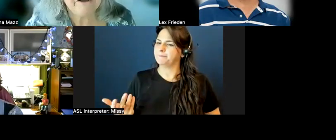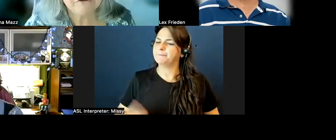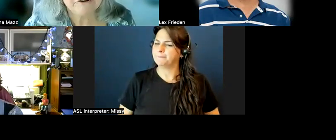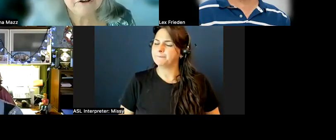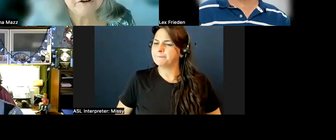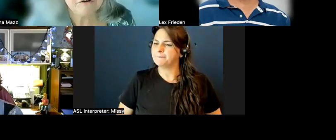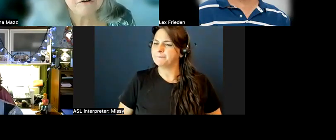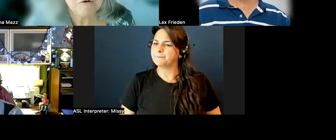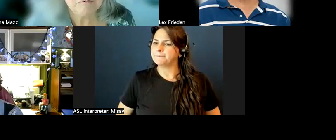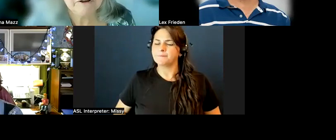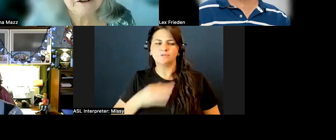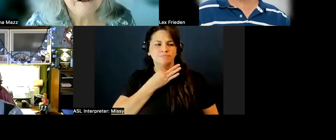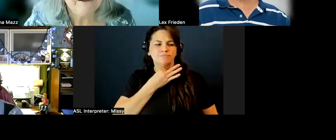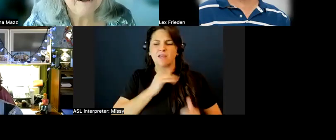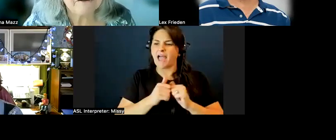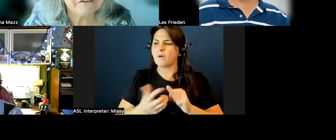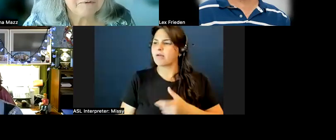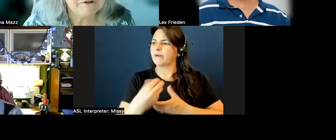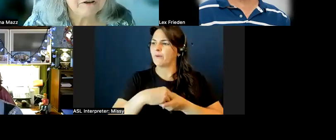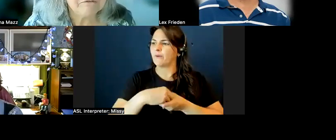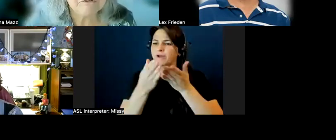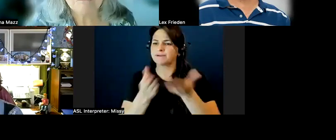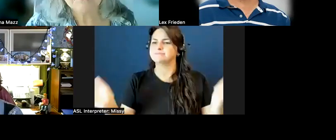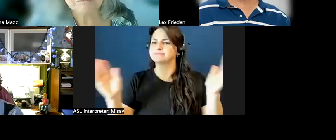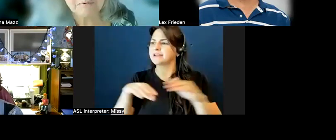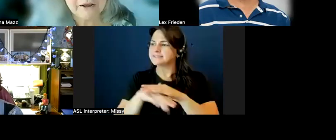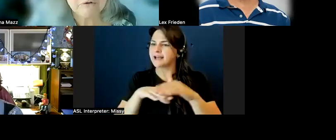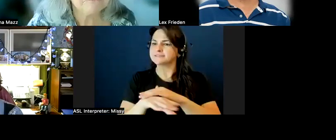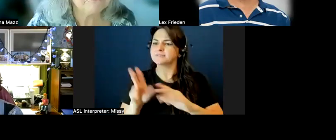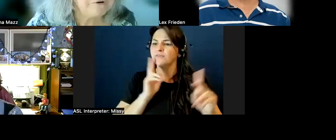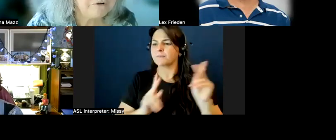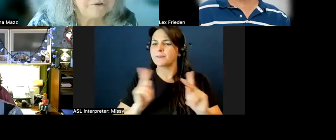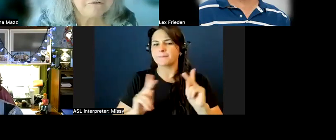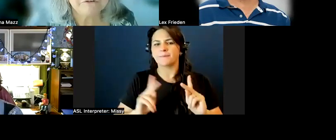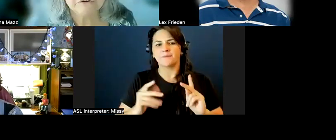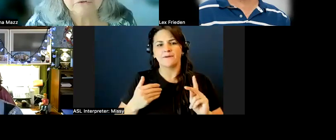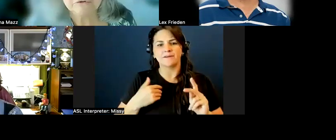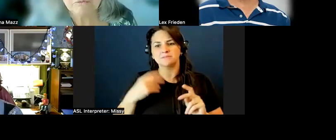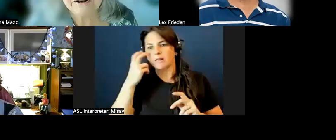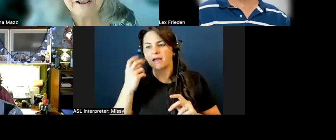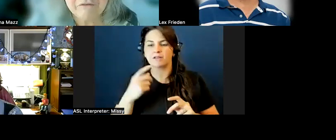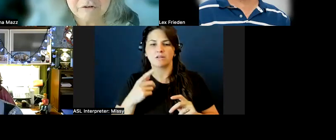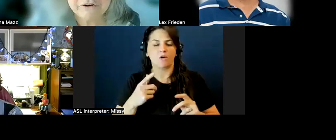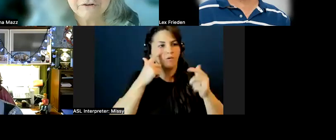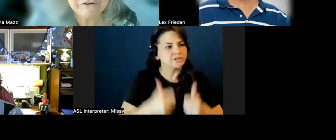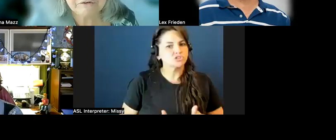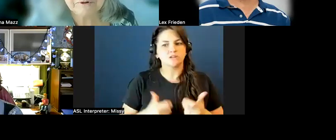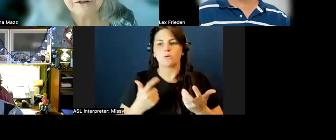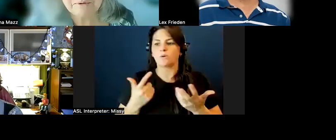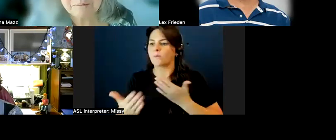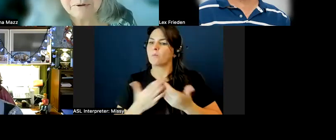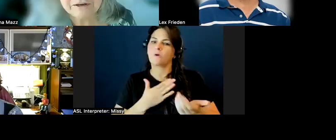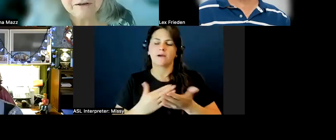you're wondering how you're going to incorporate accessibility for someone who's blind or someone who's low vision or whatever